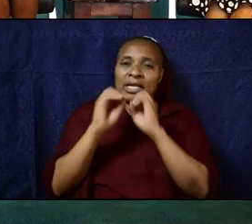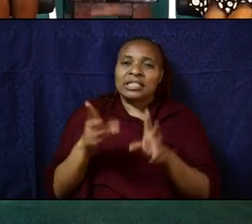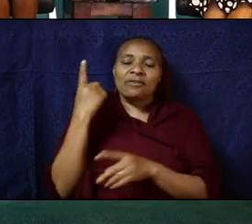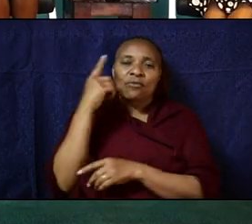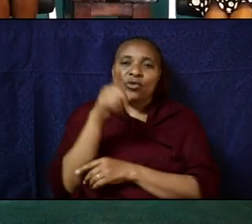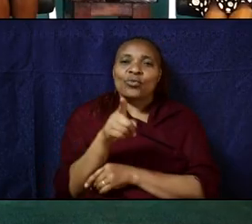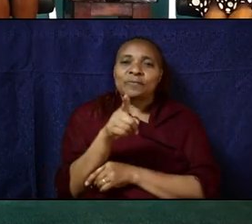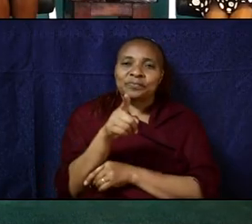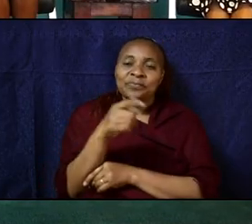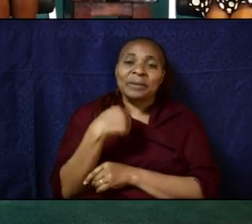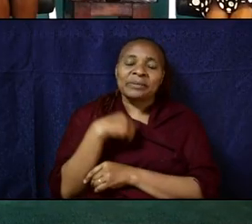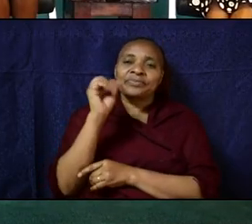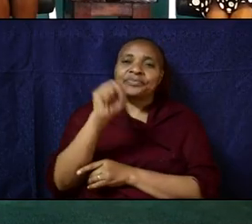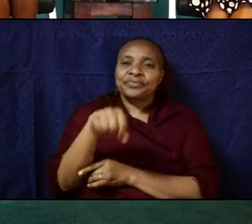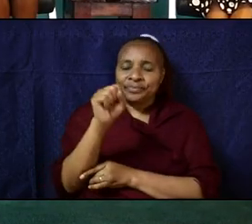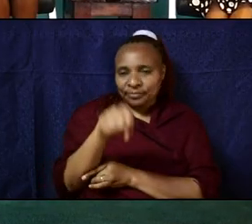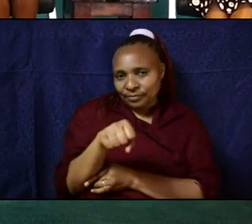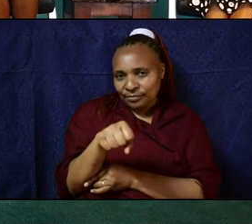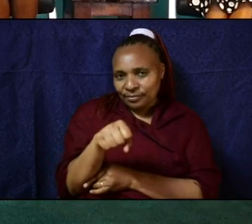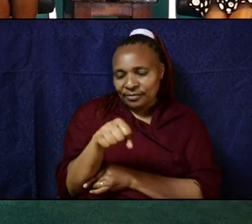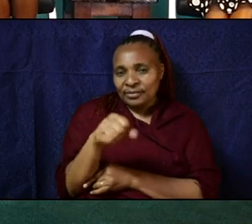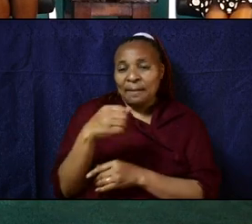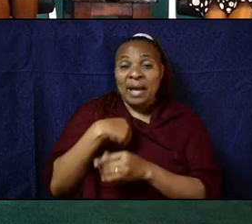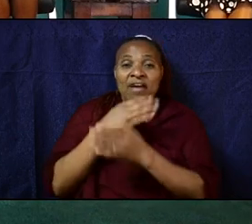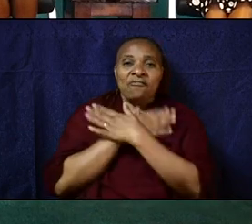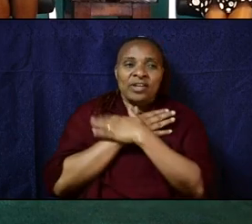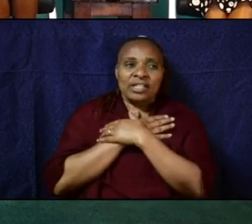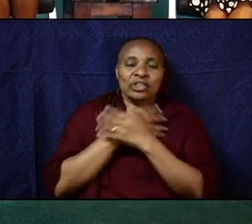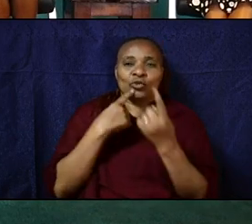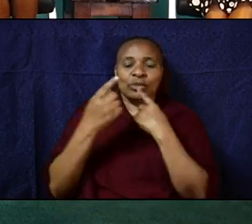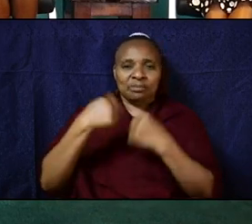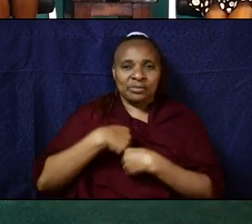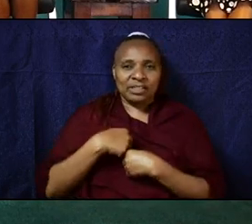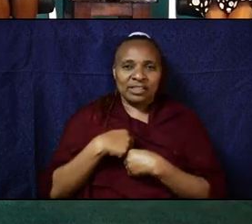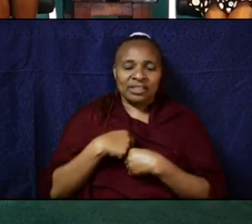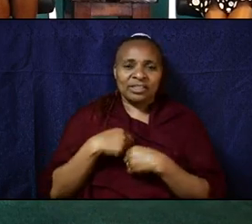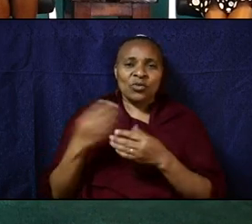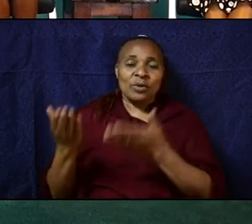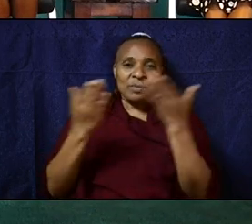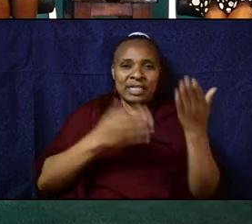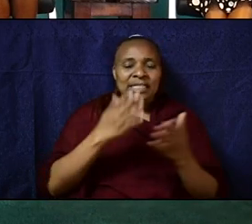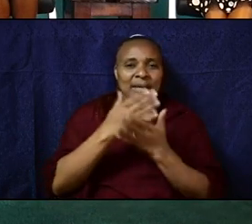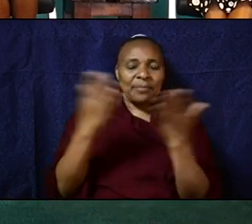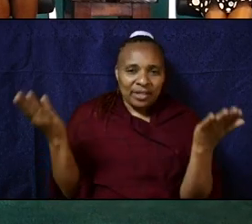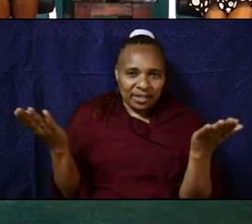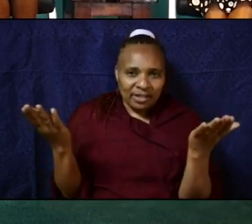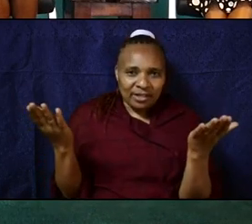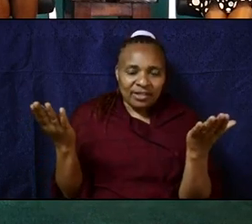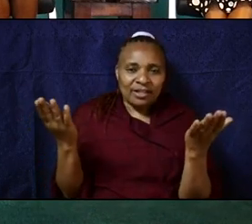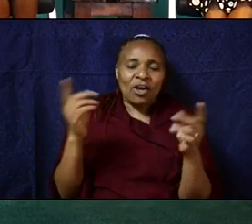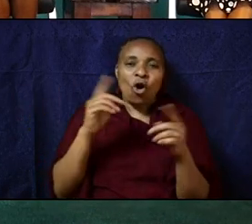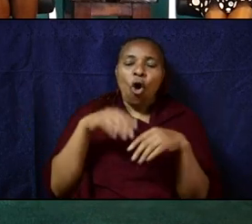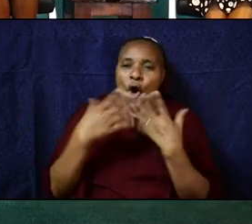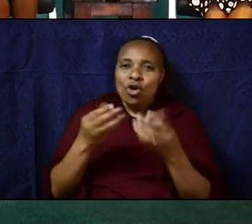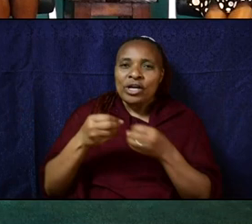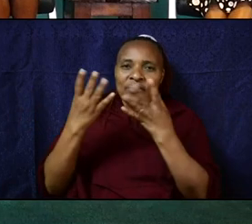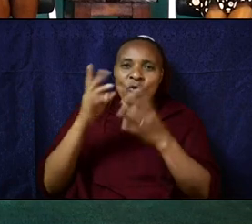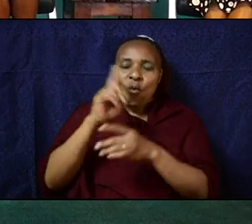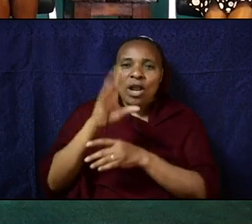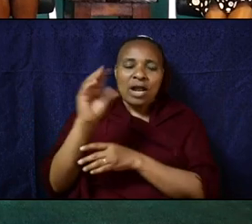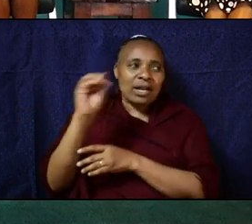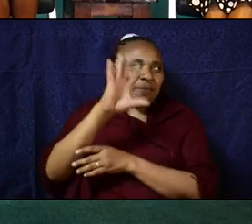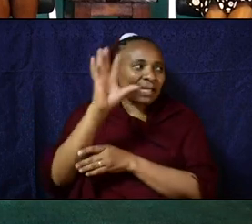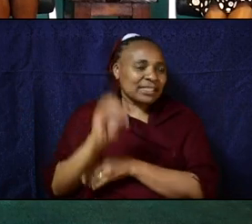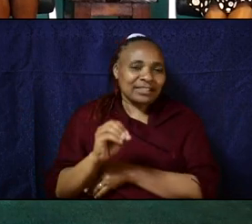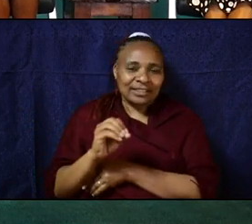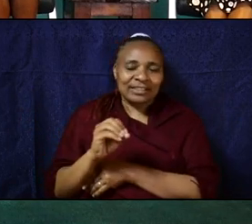agree with that. Reminds me of a quote a friend of mine once told me. When you're doing something, always give 100%.